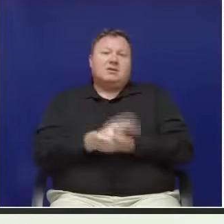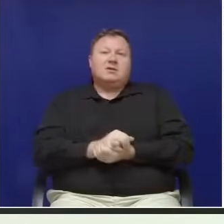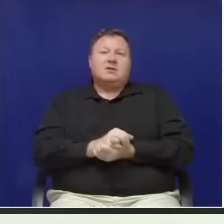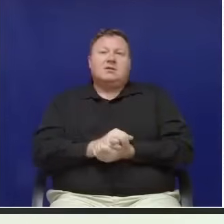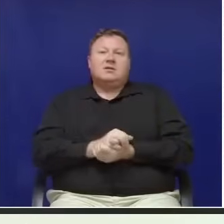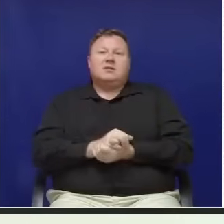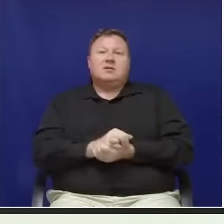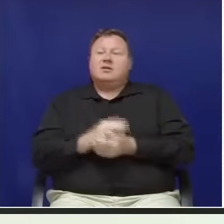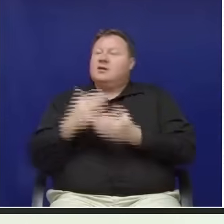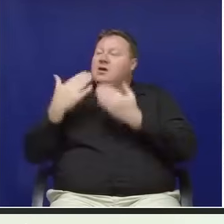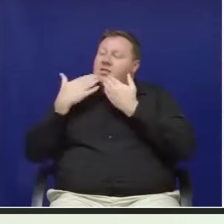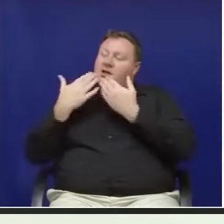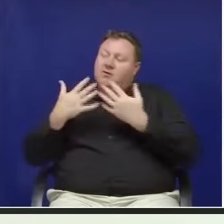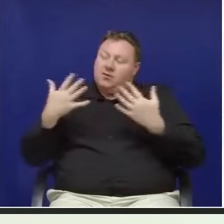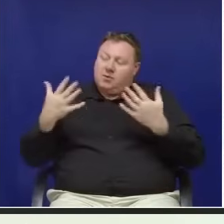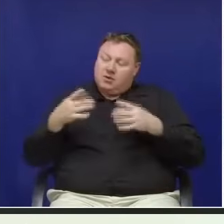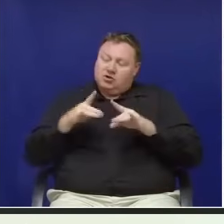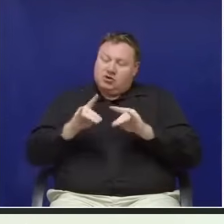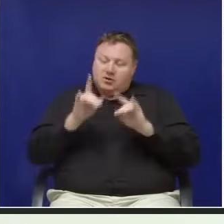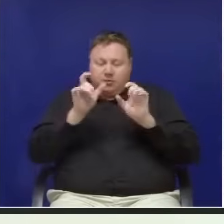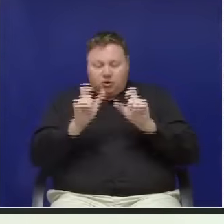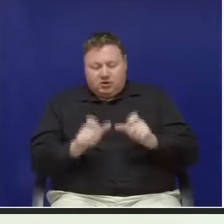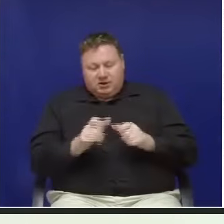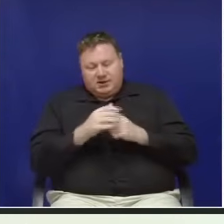very much, Chairperson.